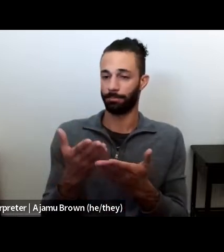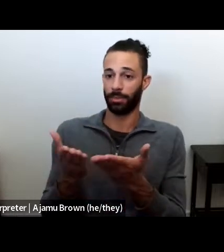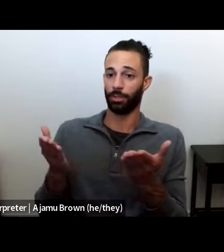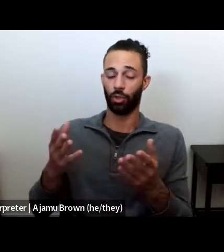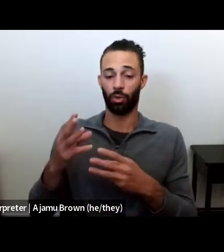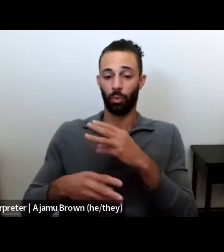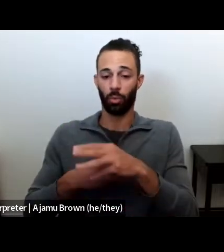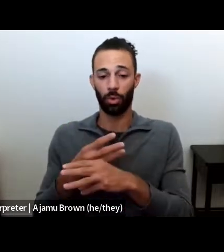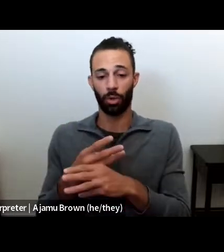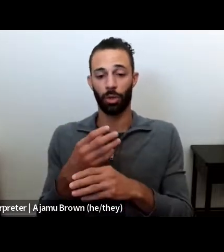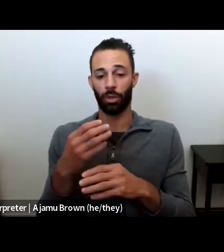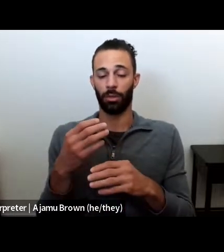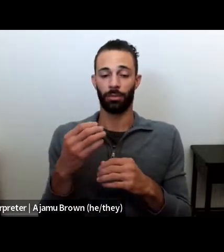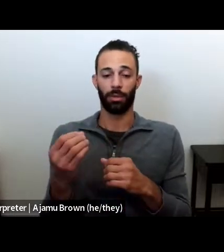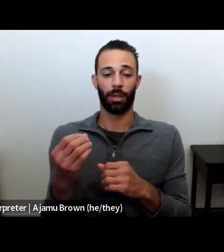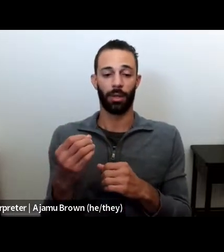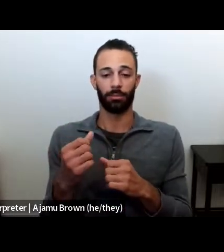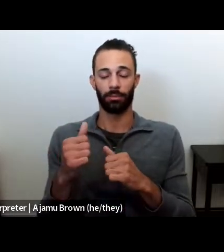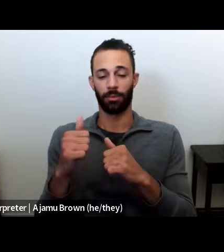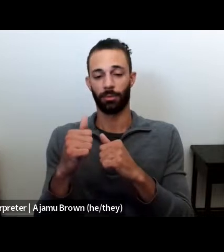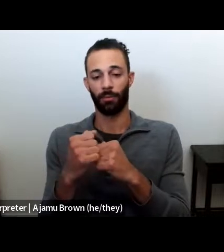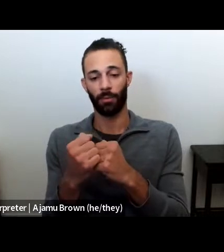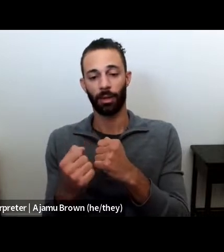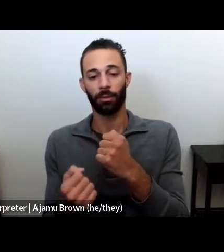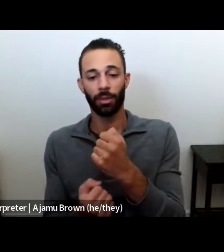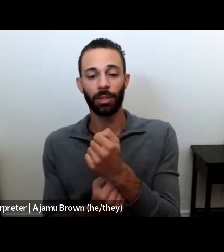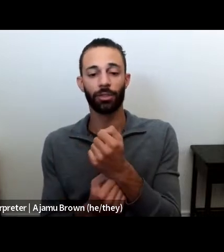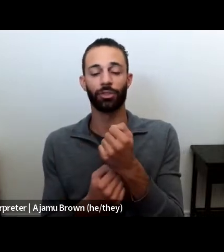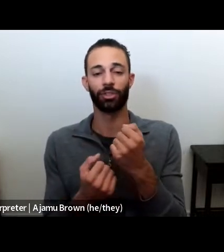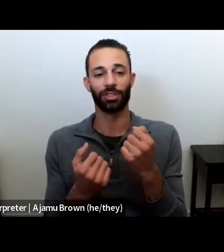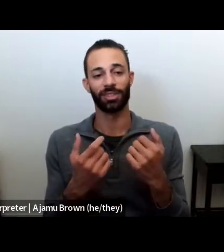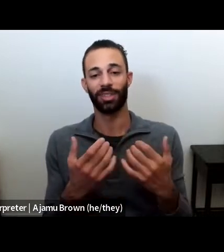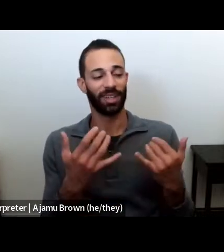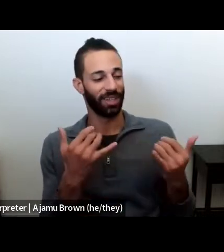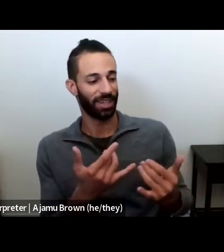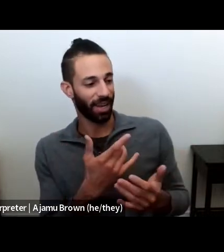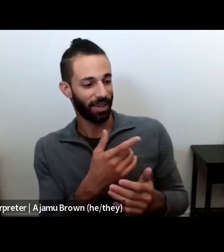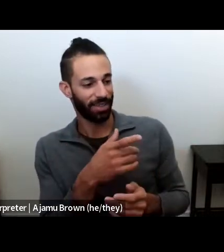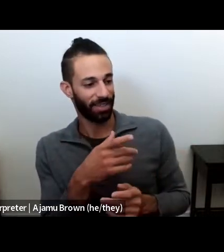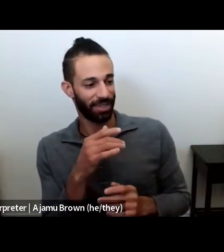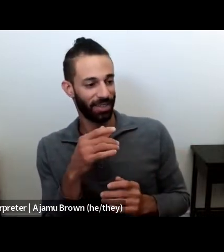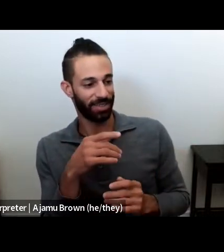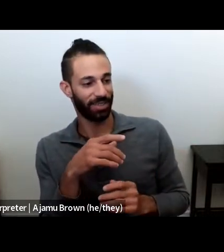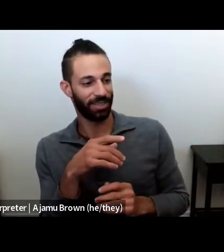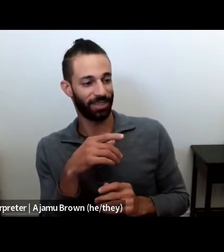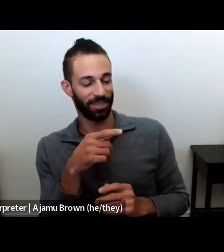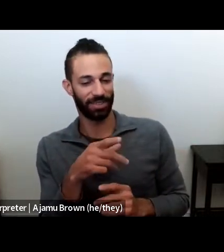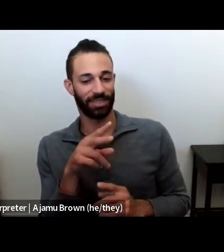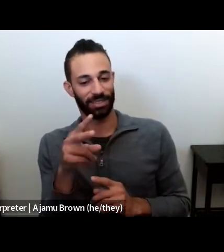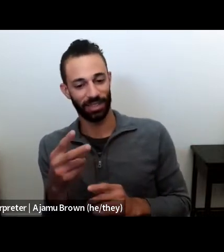I'm sorry, or this is second therapy. Oh.